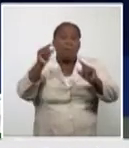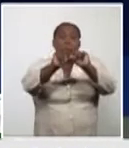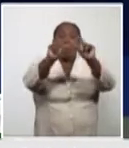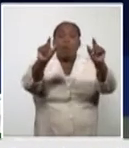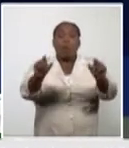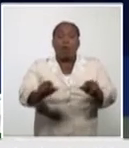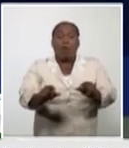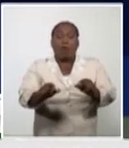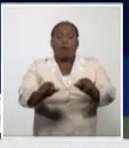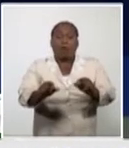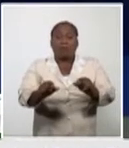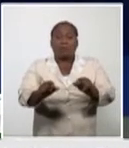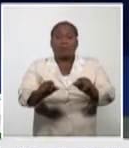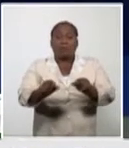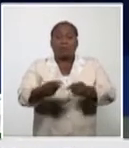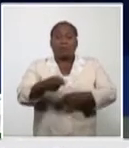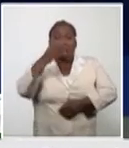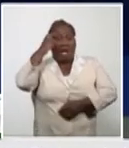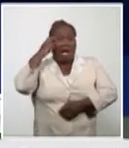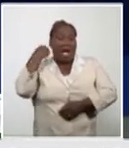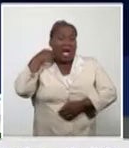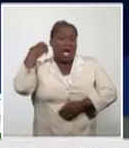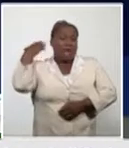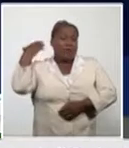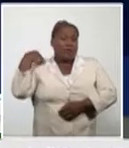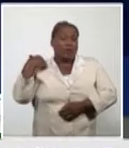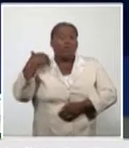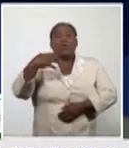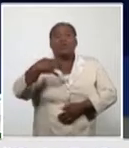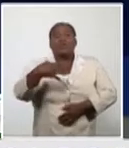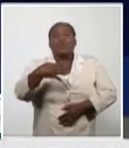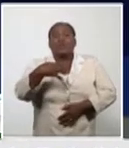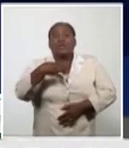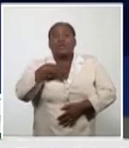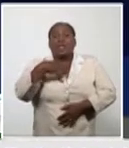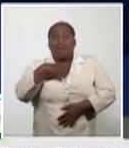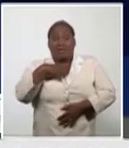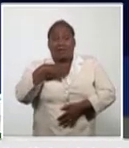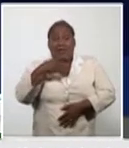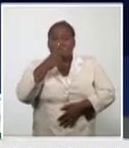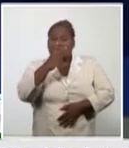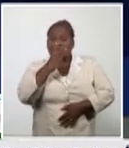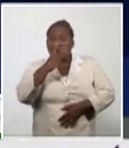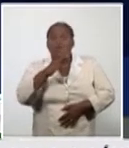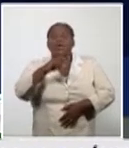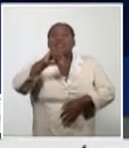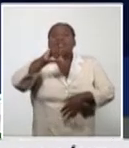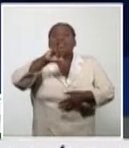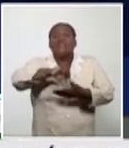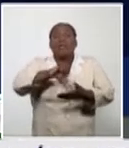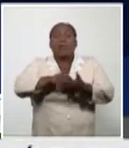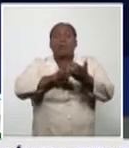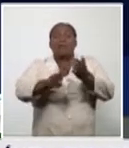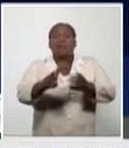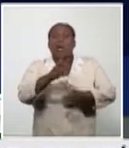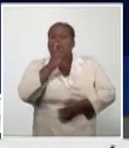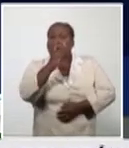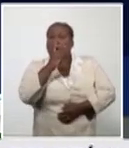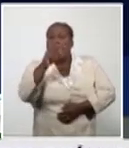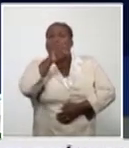Protection, located in the Havana municipality of Cotorro. This center often shelters homeless people.